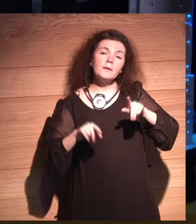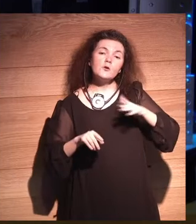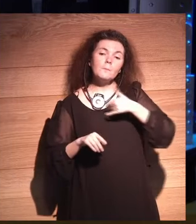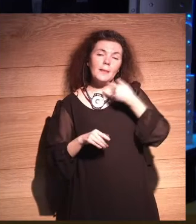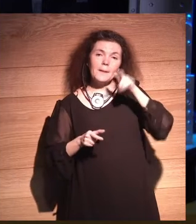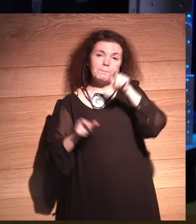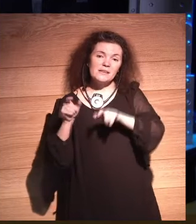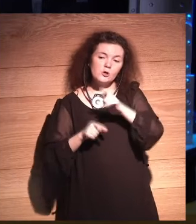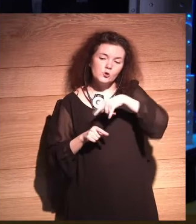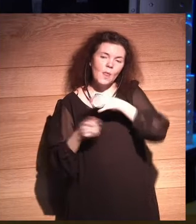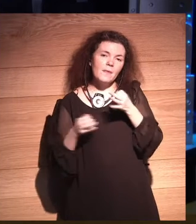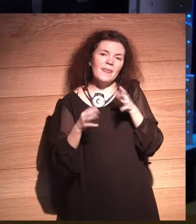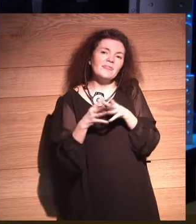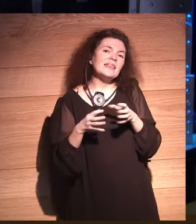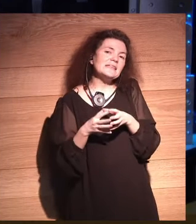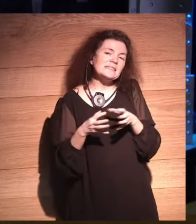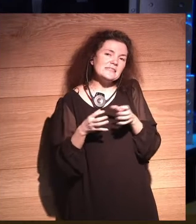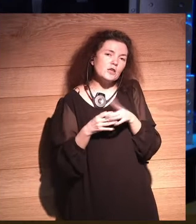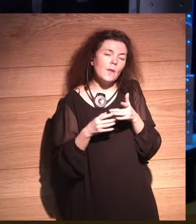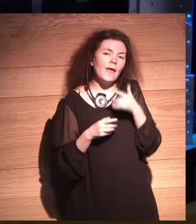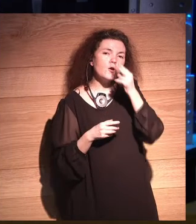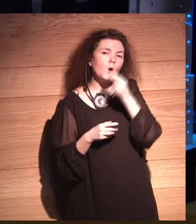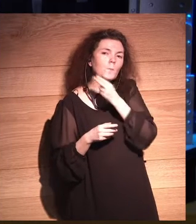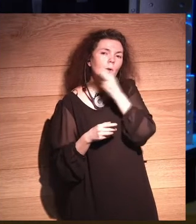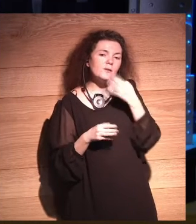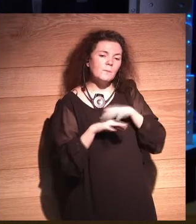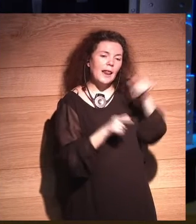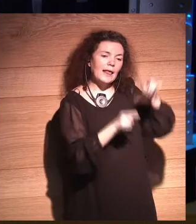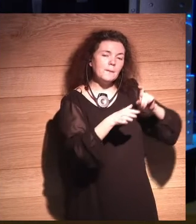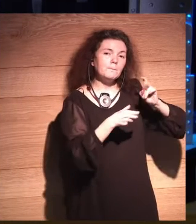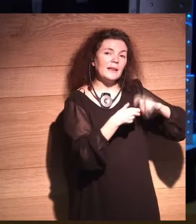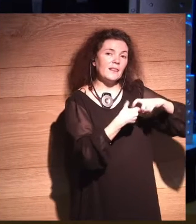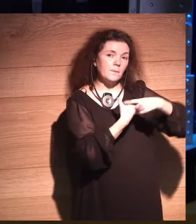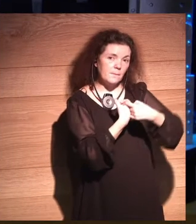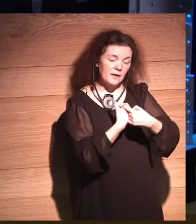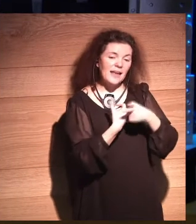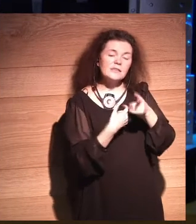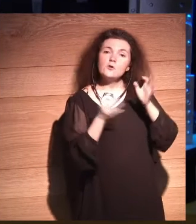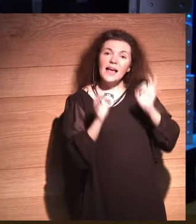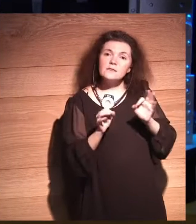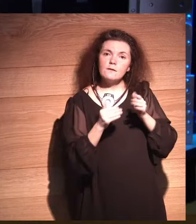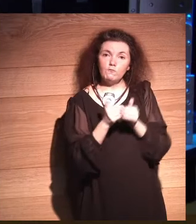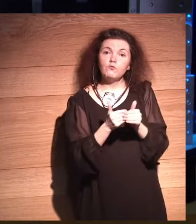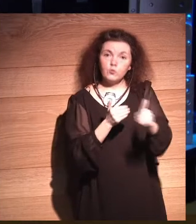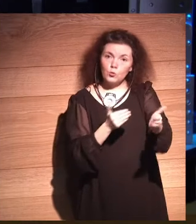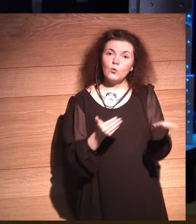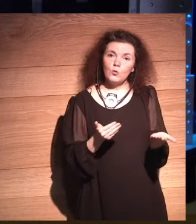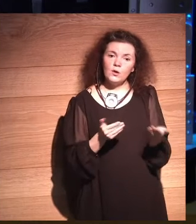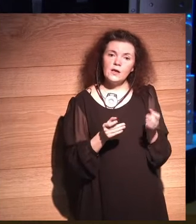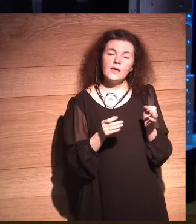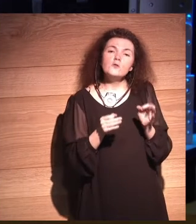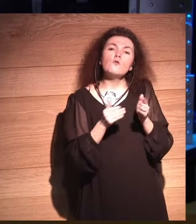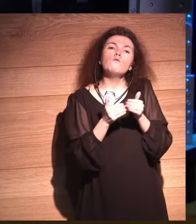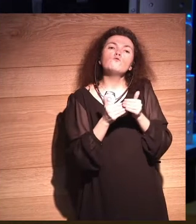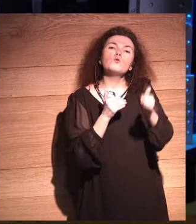commit to participate and to believe that this is actually the future, which is that of a collaborative, vision